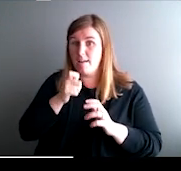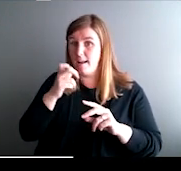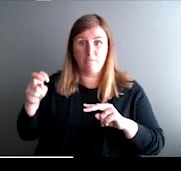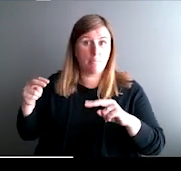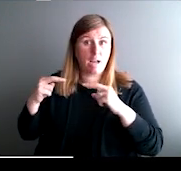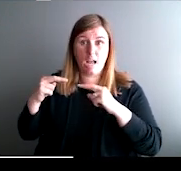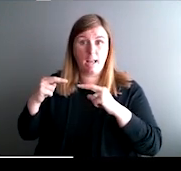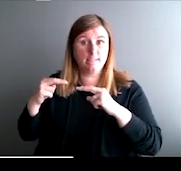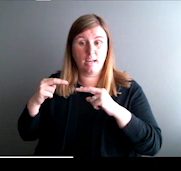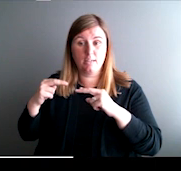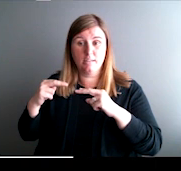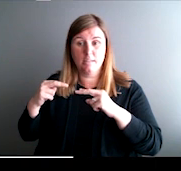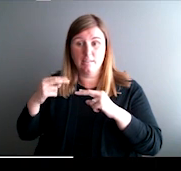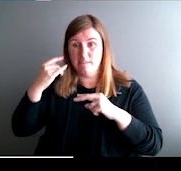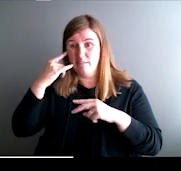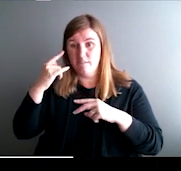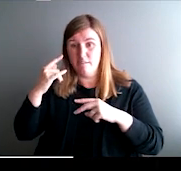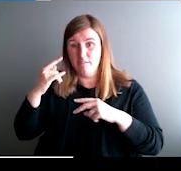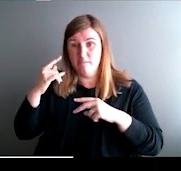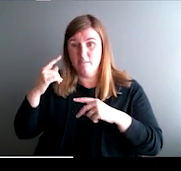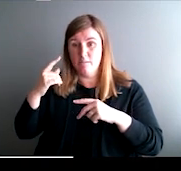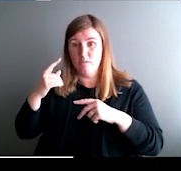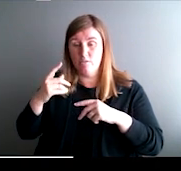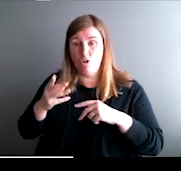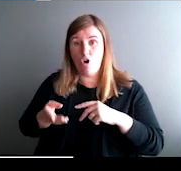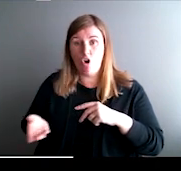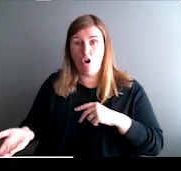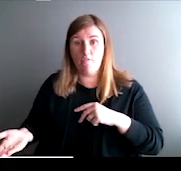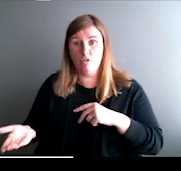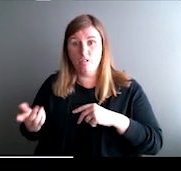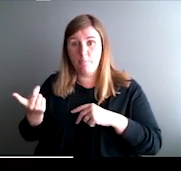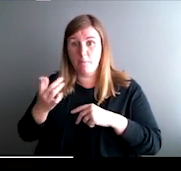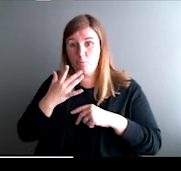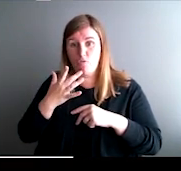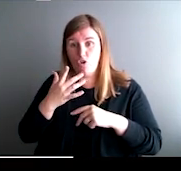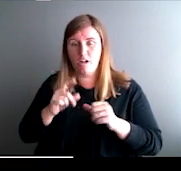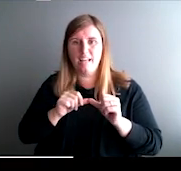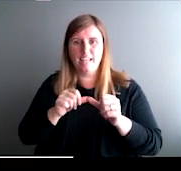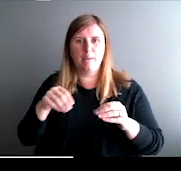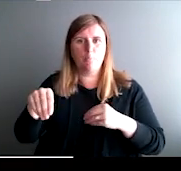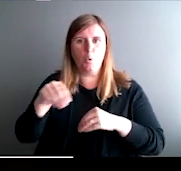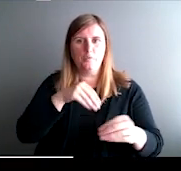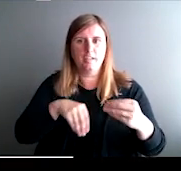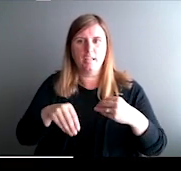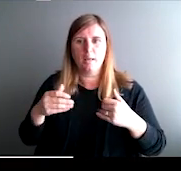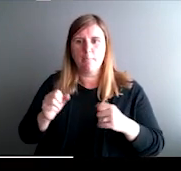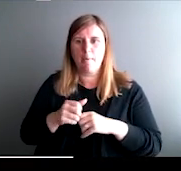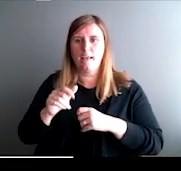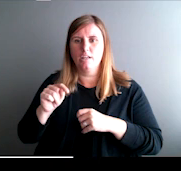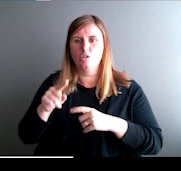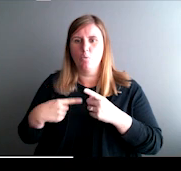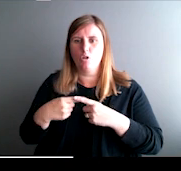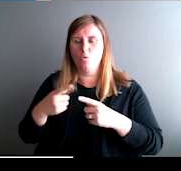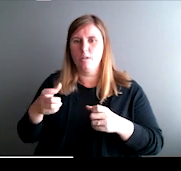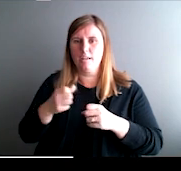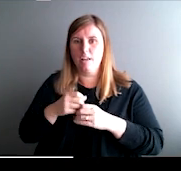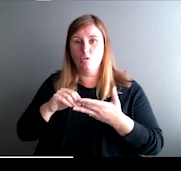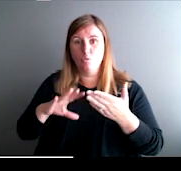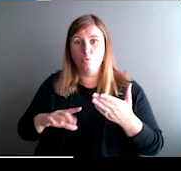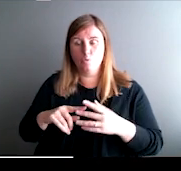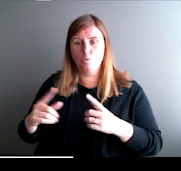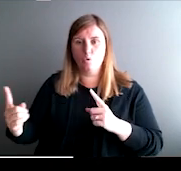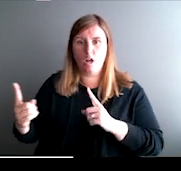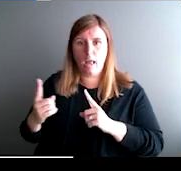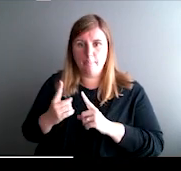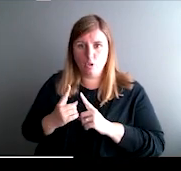eye contact. And if that's evocative, offer something preferred and keep moving. And make it so that once you can get the student to come